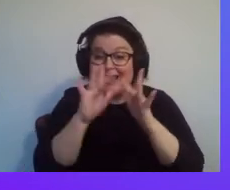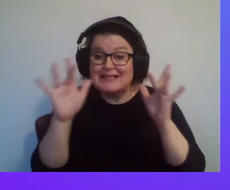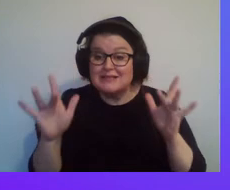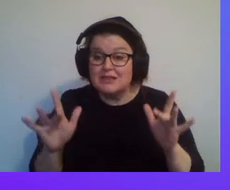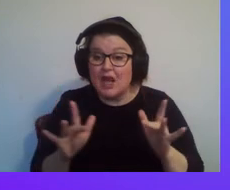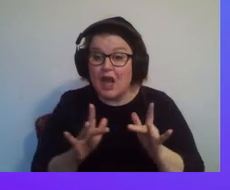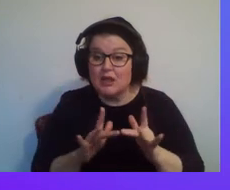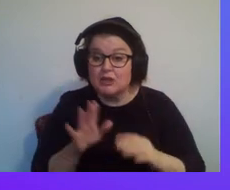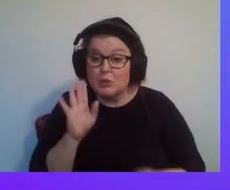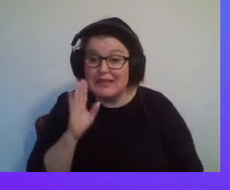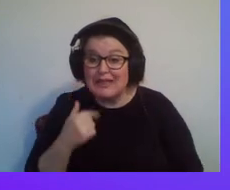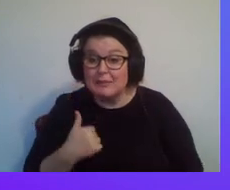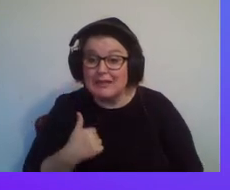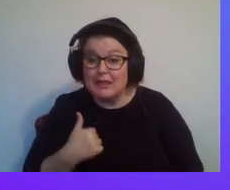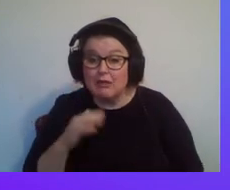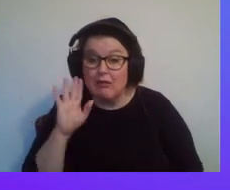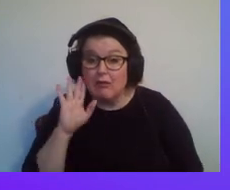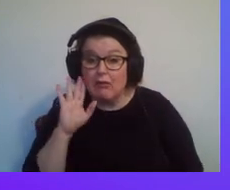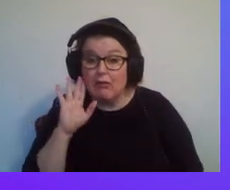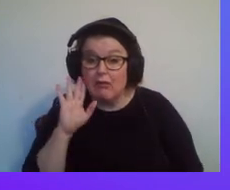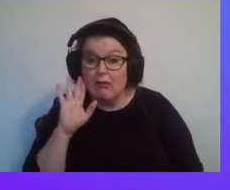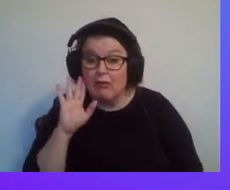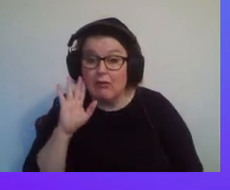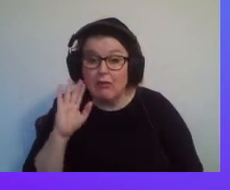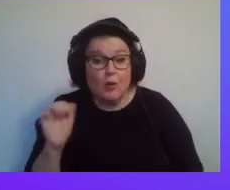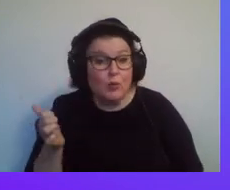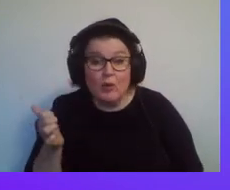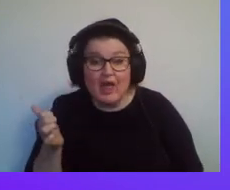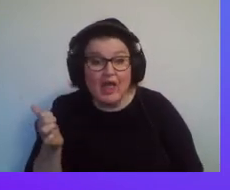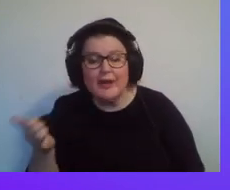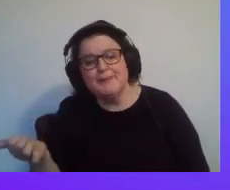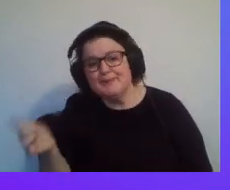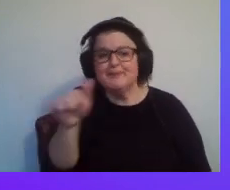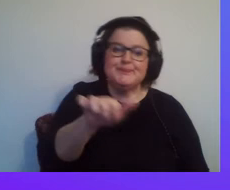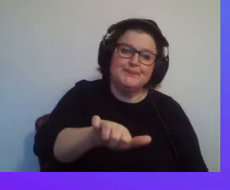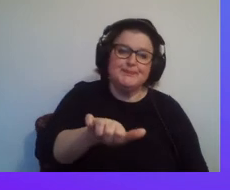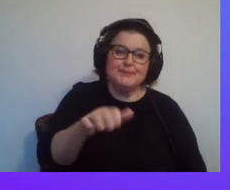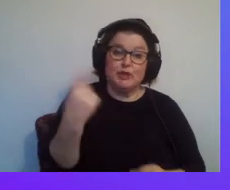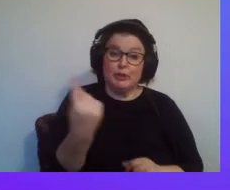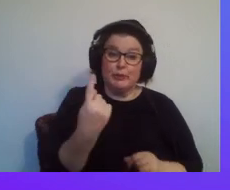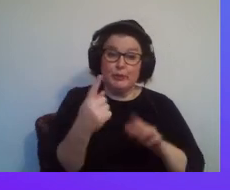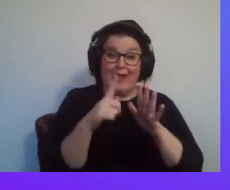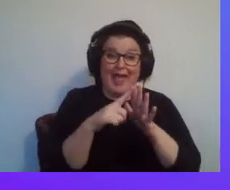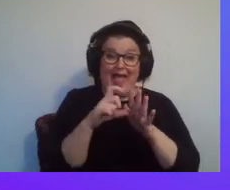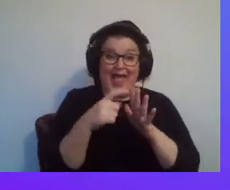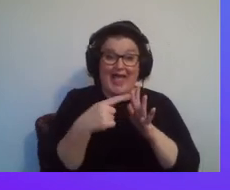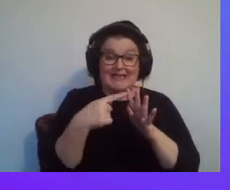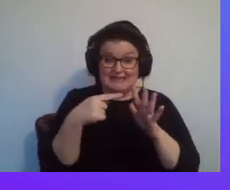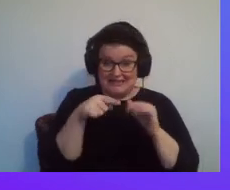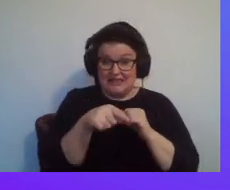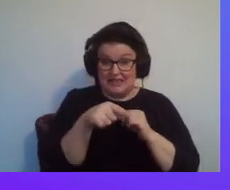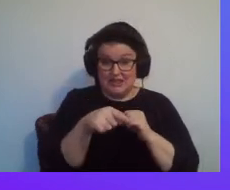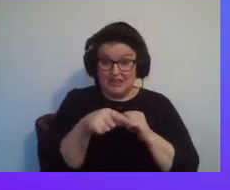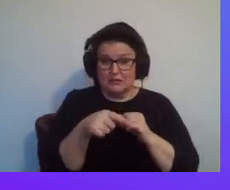We can't hear you very well. We can't hear you very well. So I'm going to jump to Eddie. Eddie, the myths and